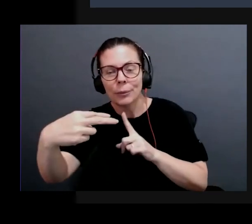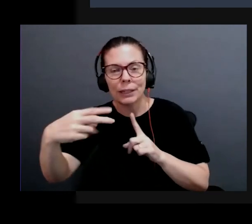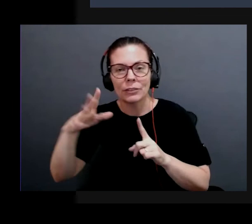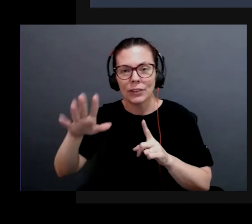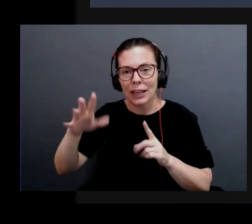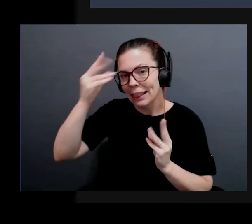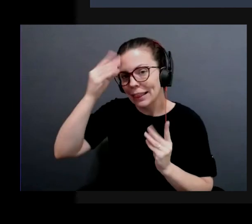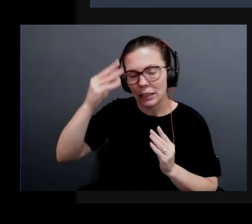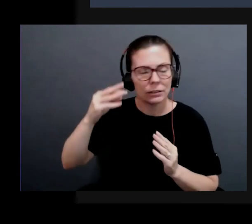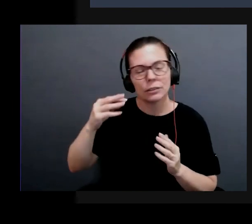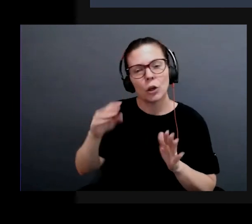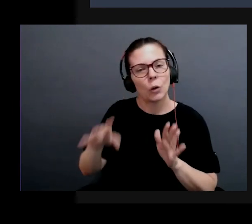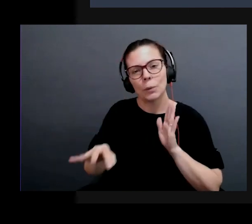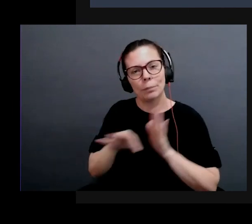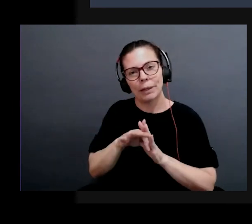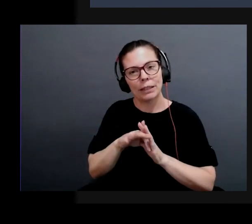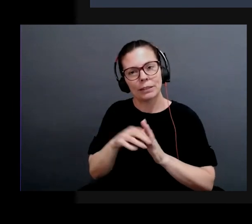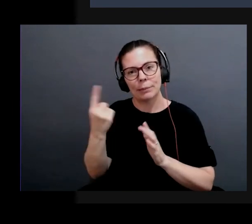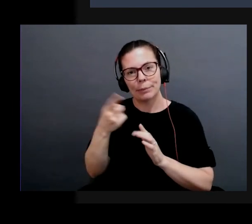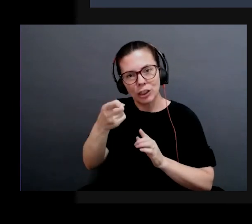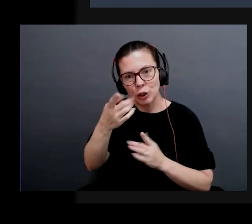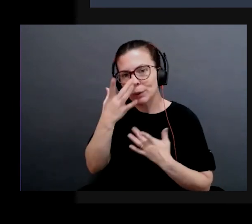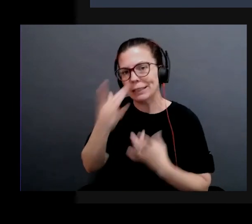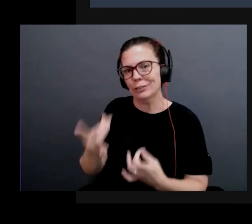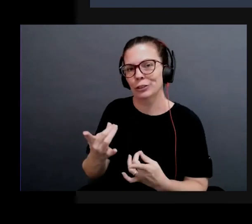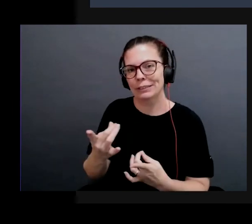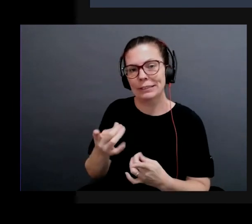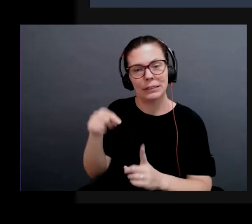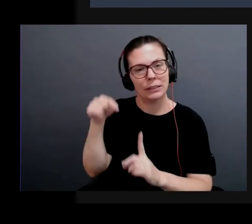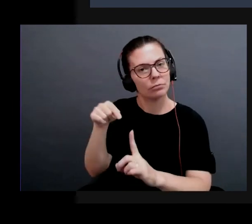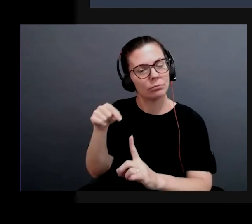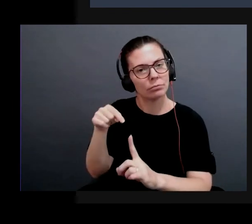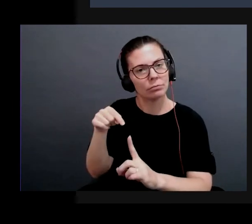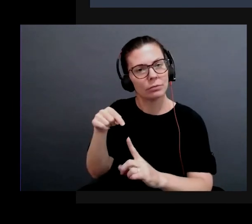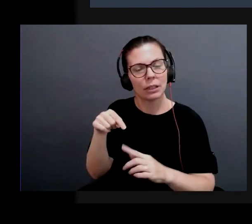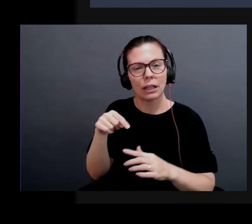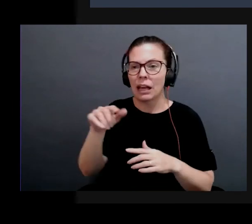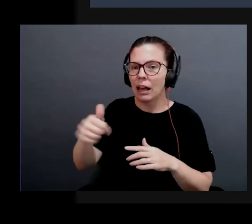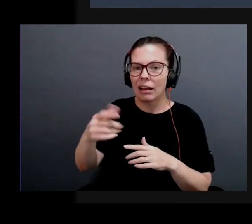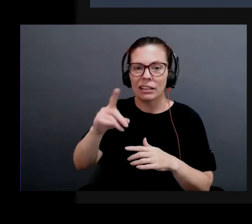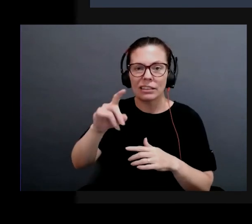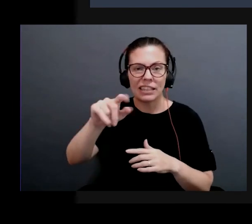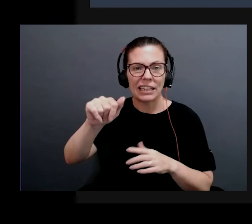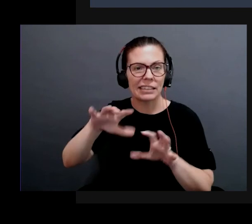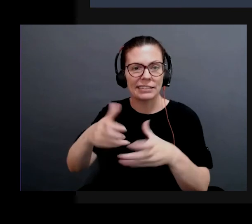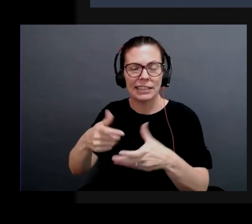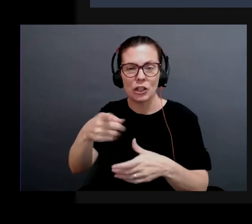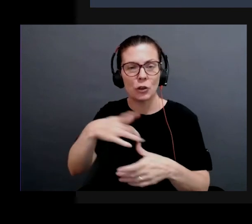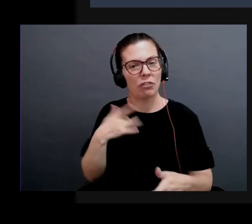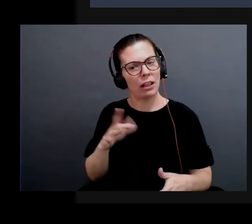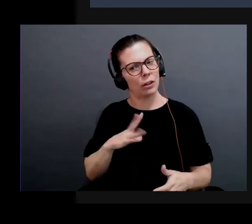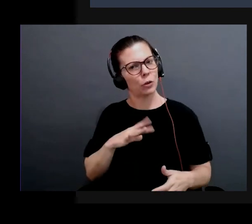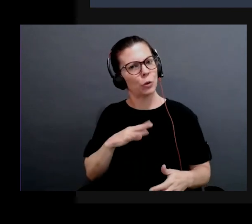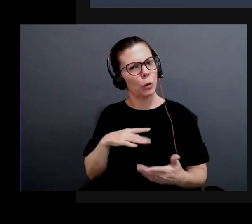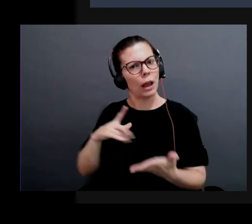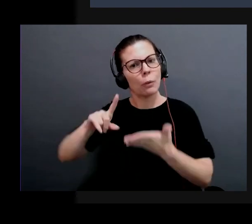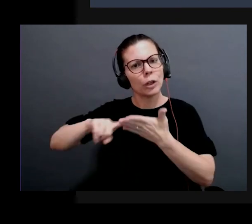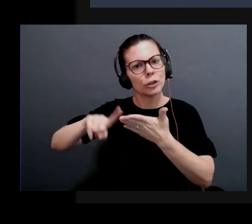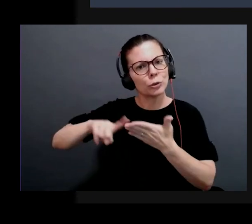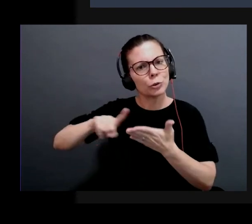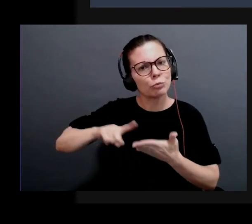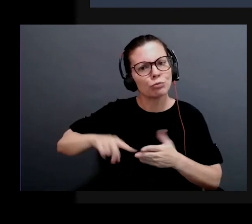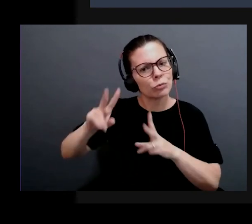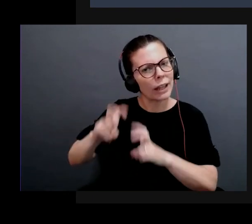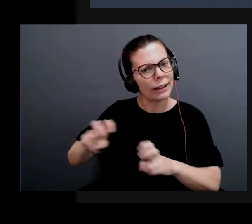that you are genuinely interested in, a data set that you just think is cool, that you want to spend some time poking at,